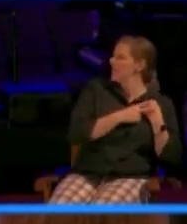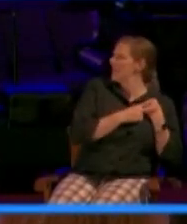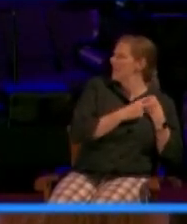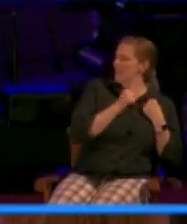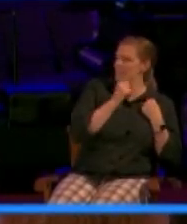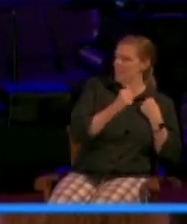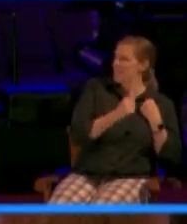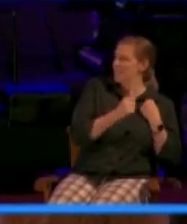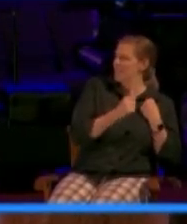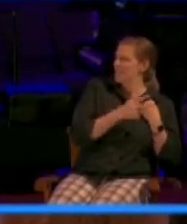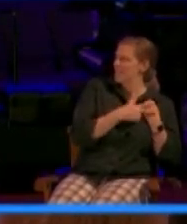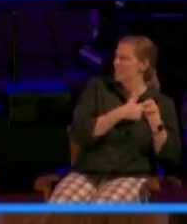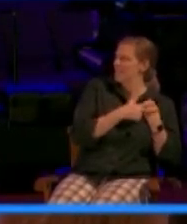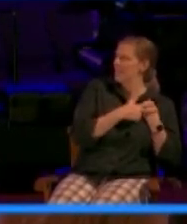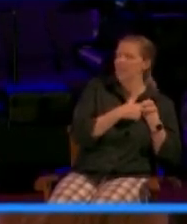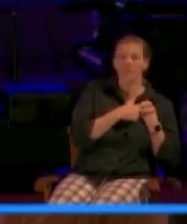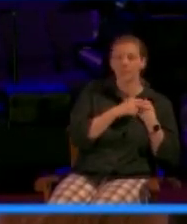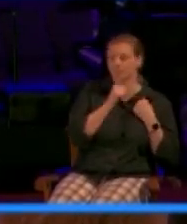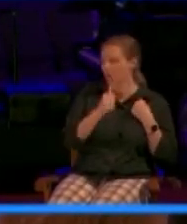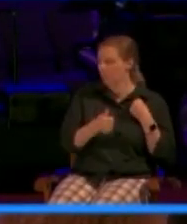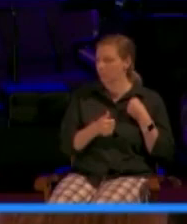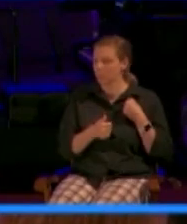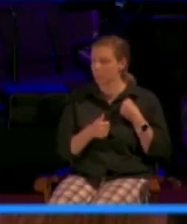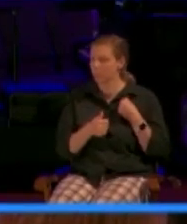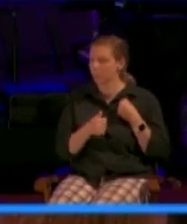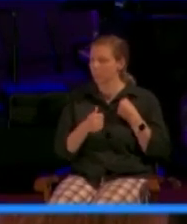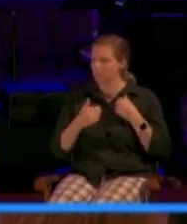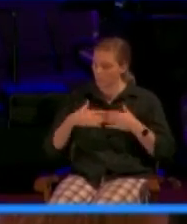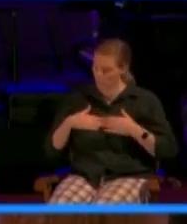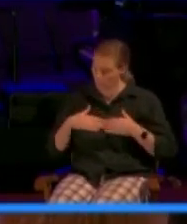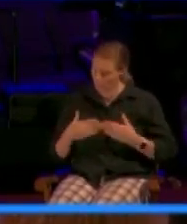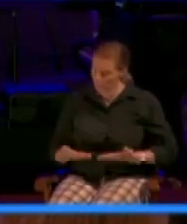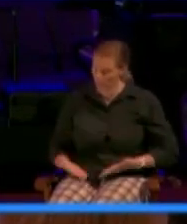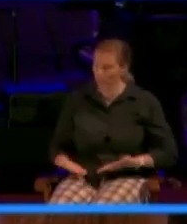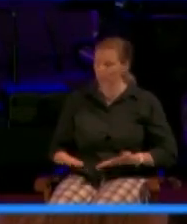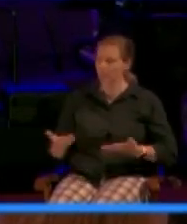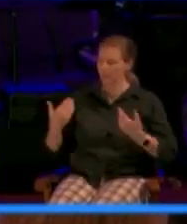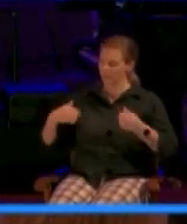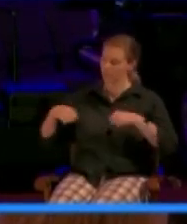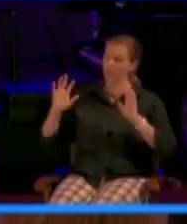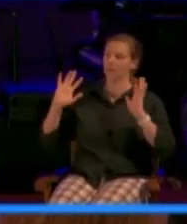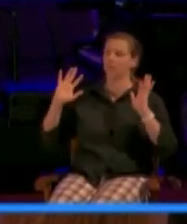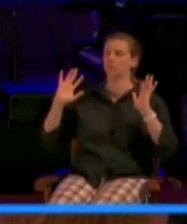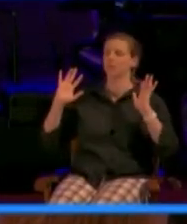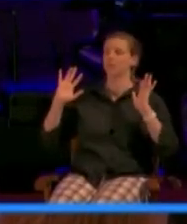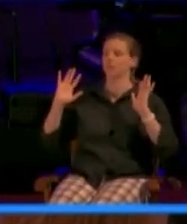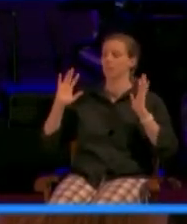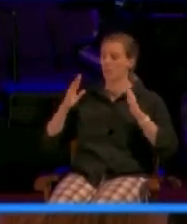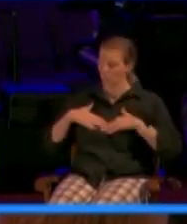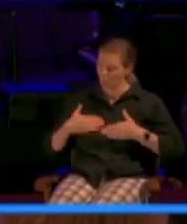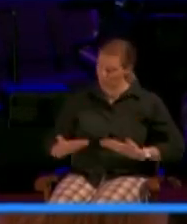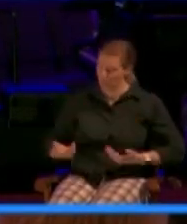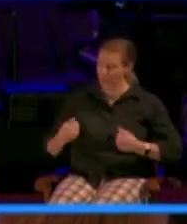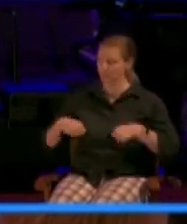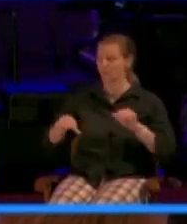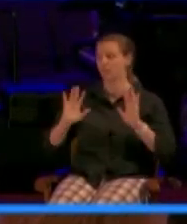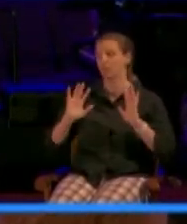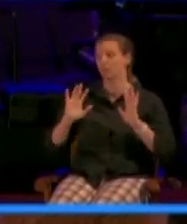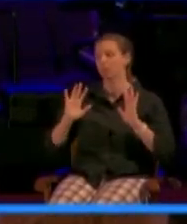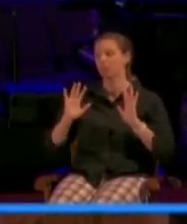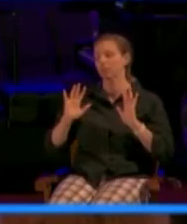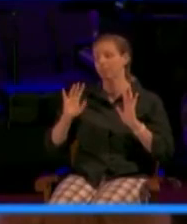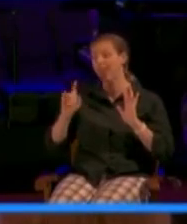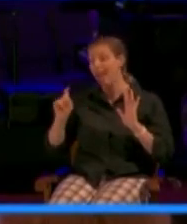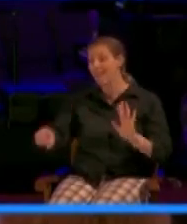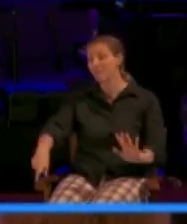Jesus said the only way a man ever finds his life is to lose his life, and he meant that. We can't water that down. We